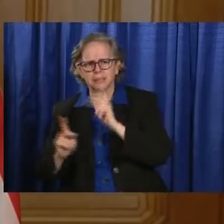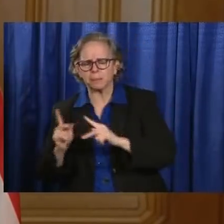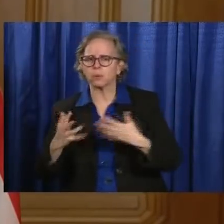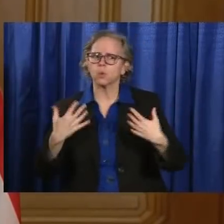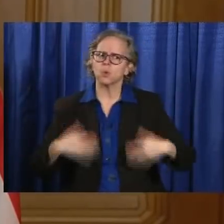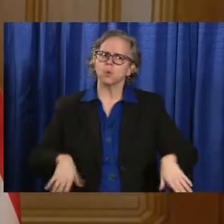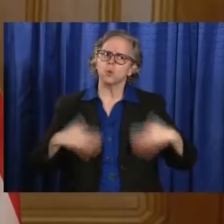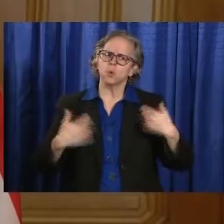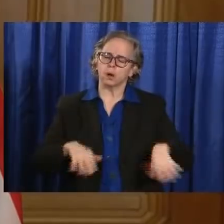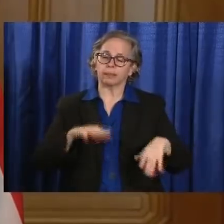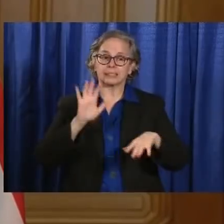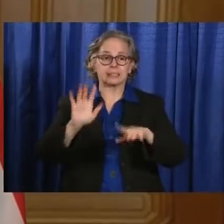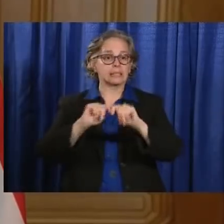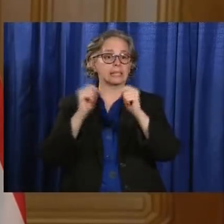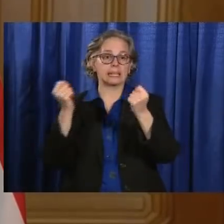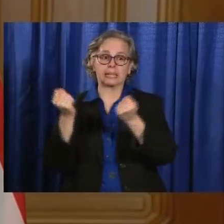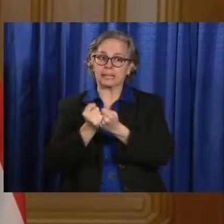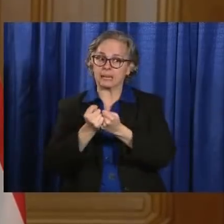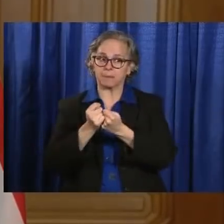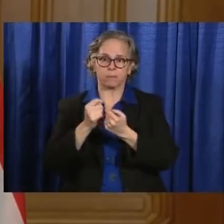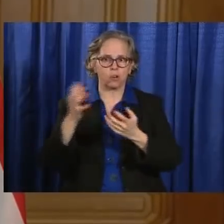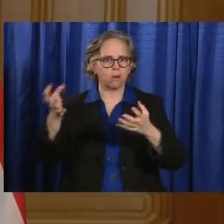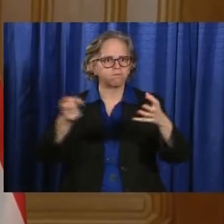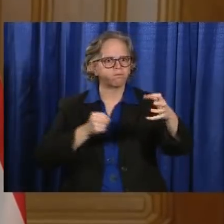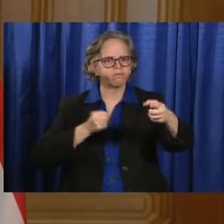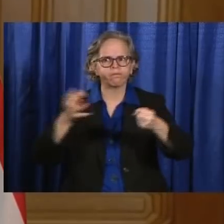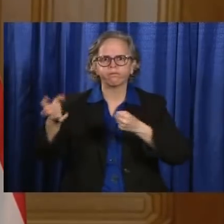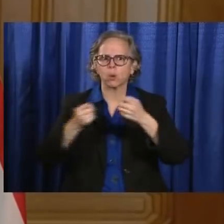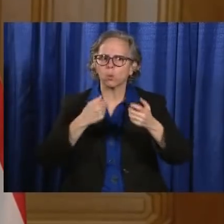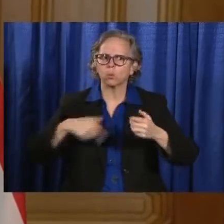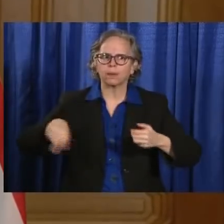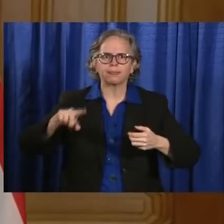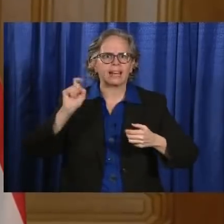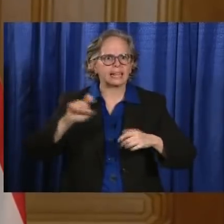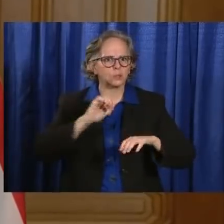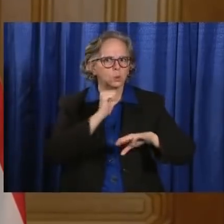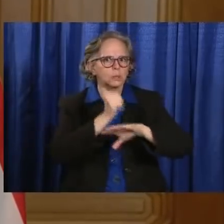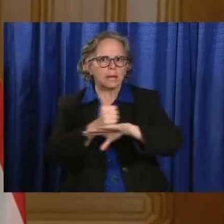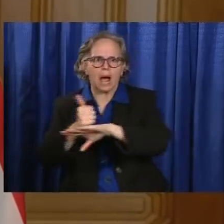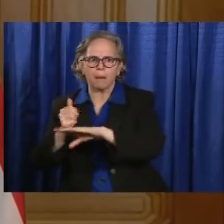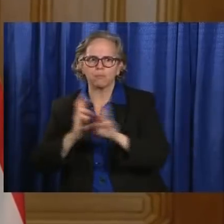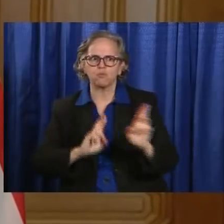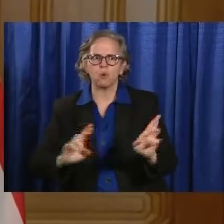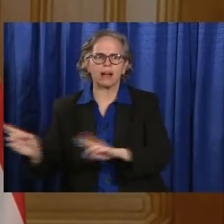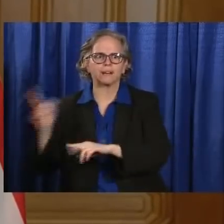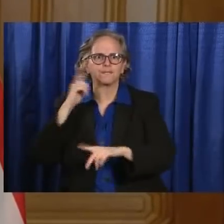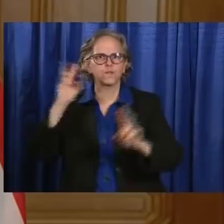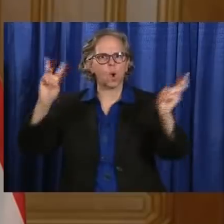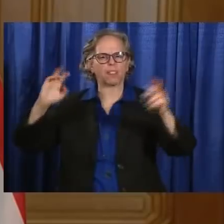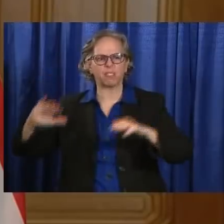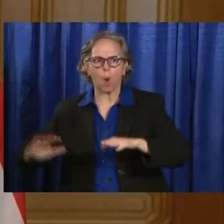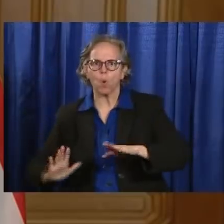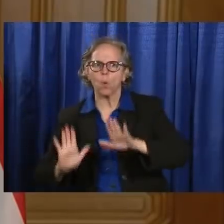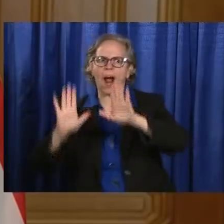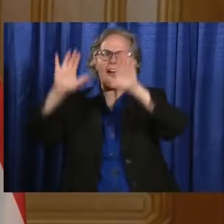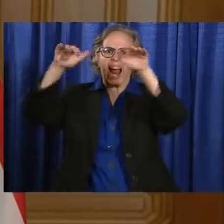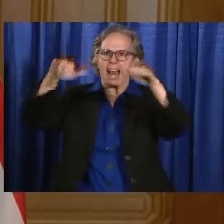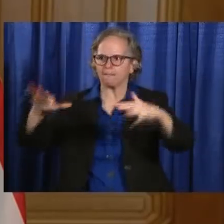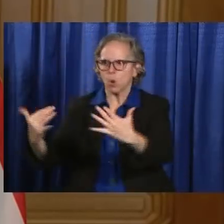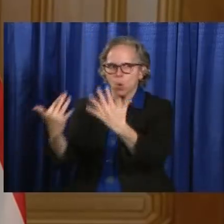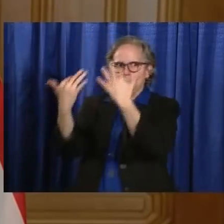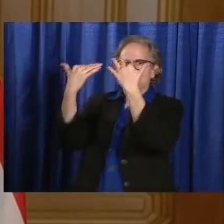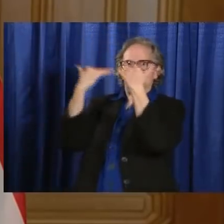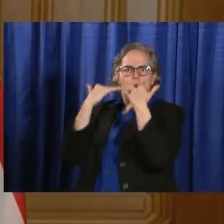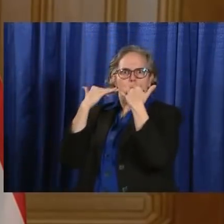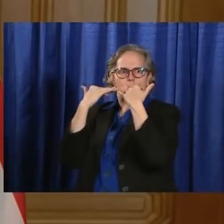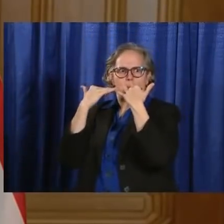many of the things that we need to get ready for this wave that is coming at us. I want to give a shout out to everyone who